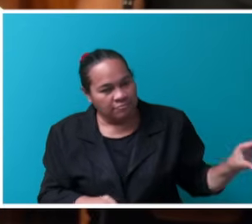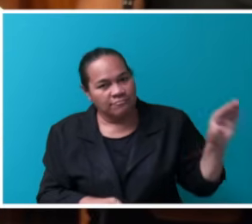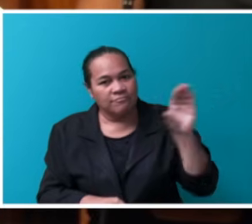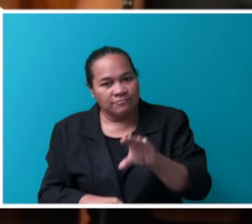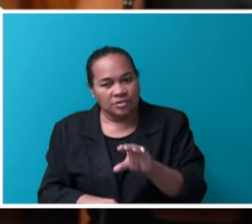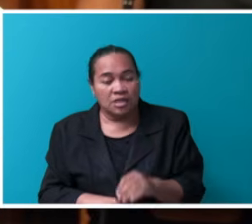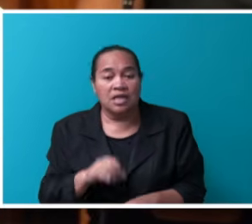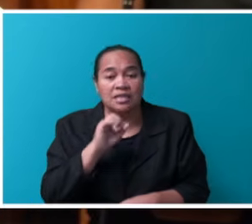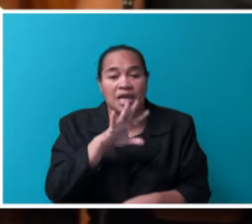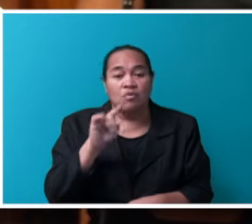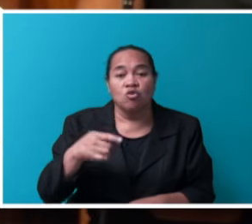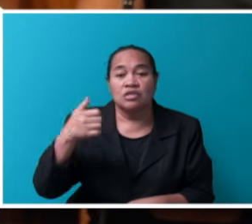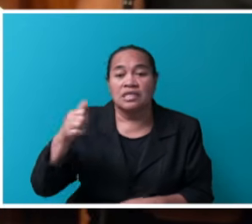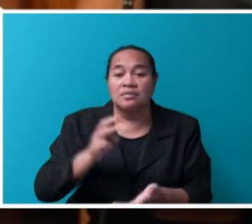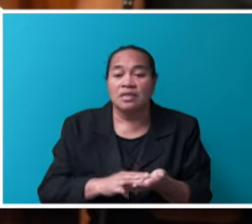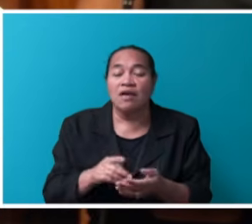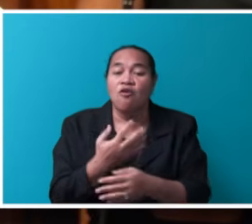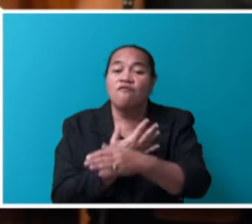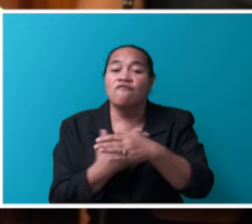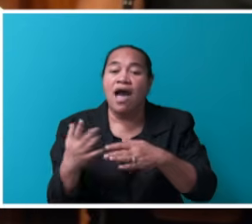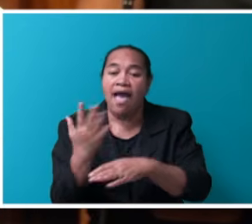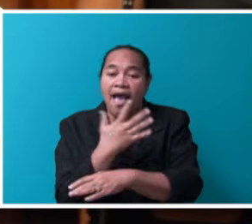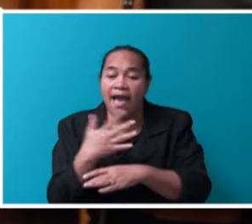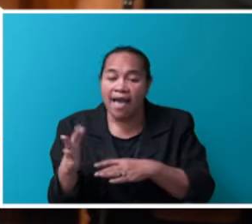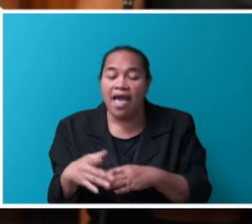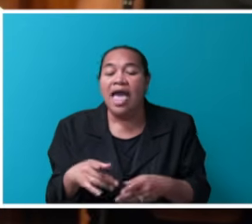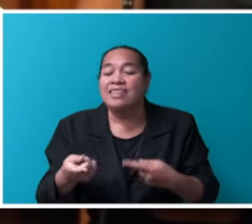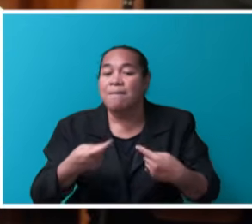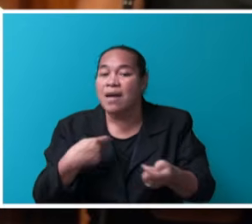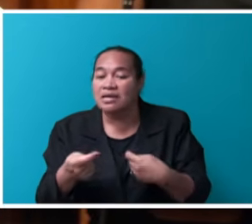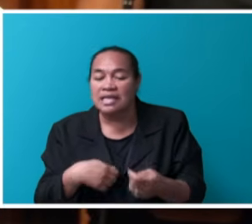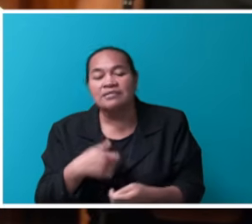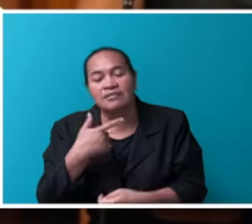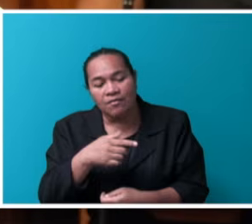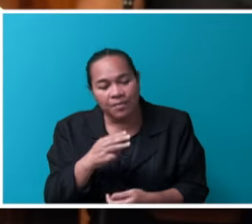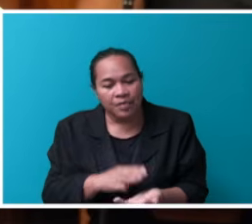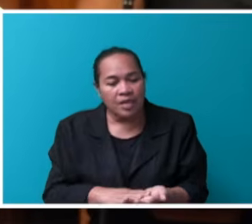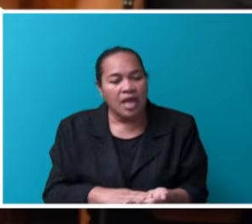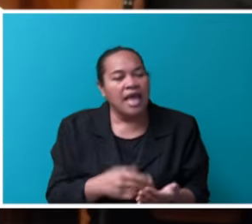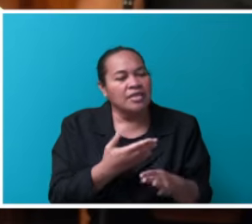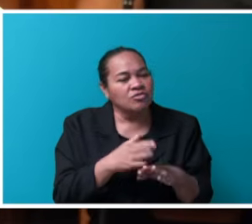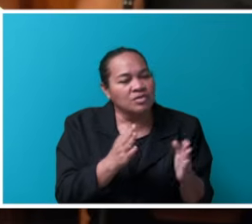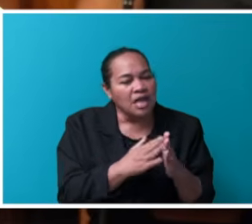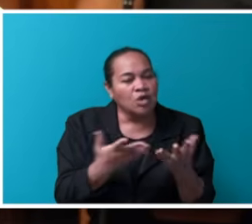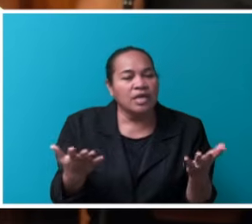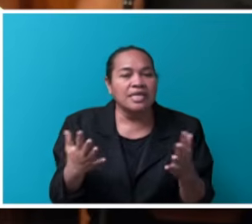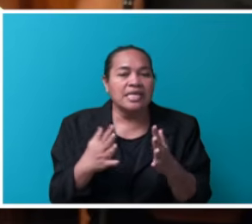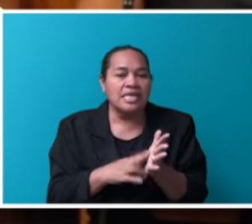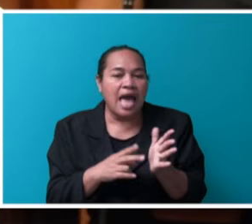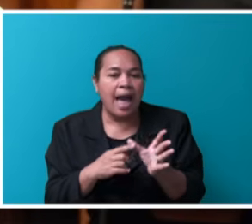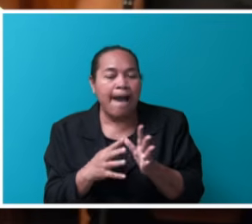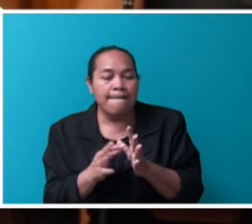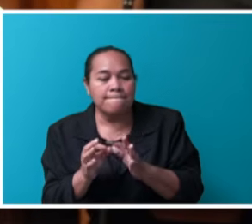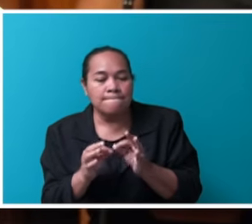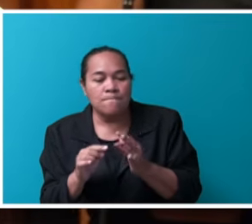10.6 for the National Fire Authority, 7 million for municipal master planning and new town development in Nambualu and Kasi,